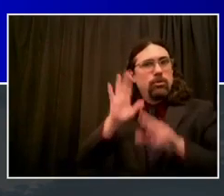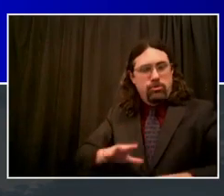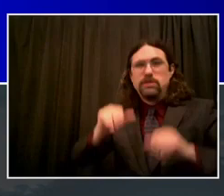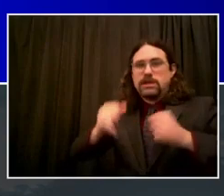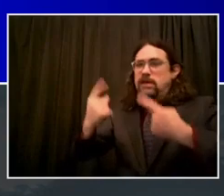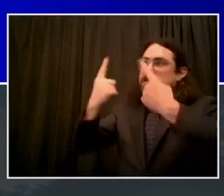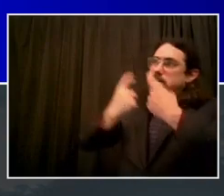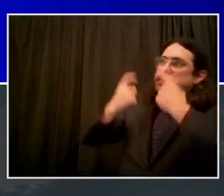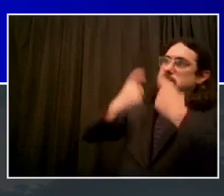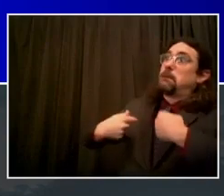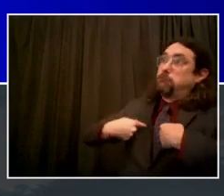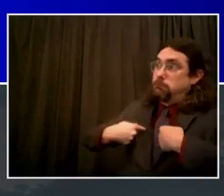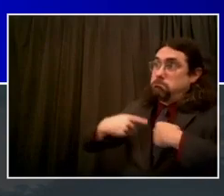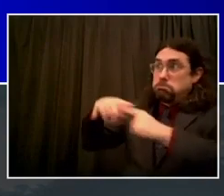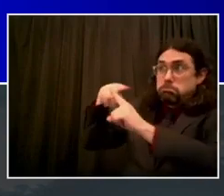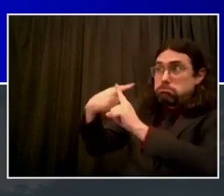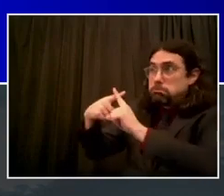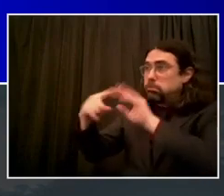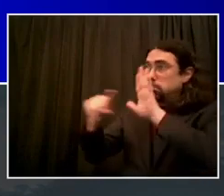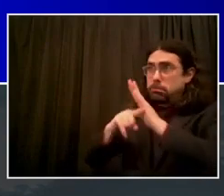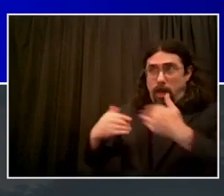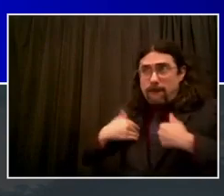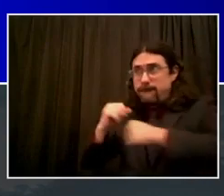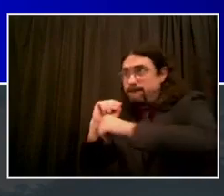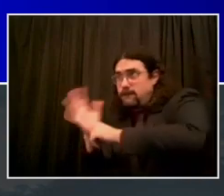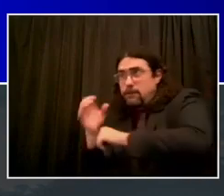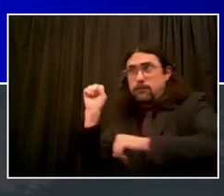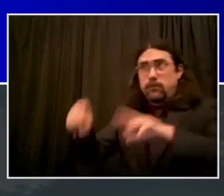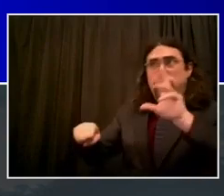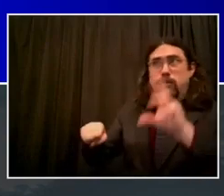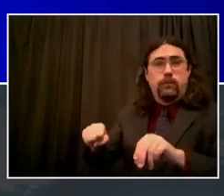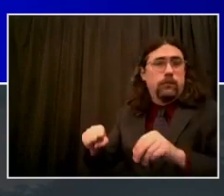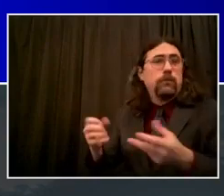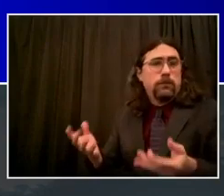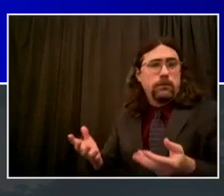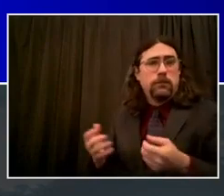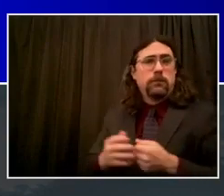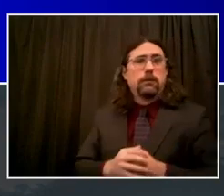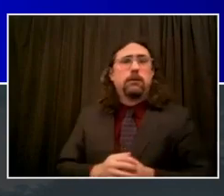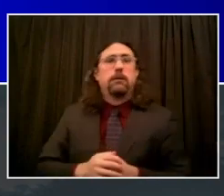interested in getting one of those tests and works in one of our nonprofits, you can go to